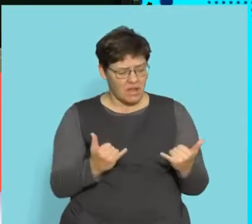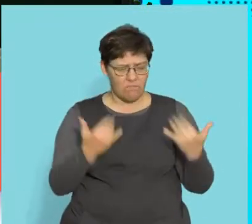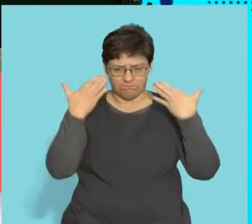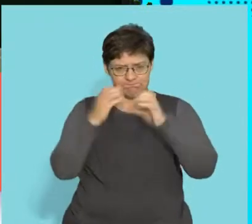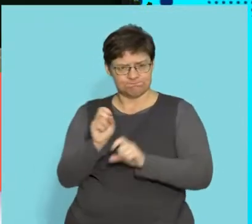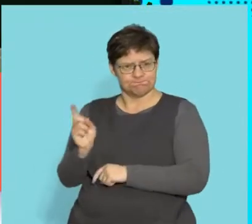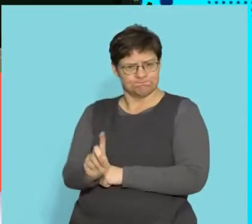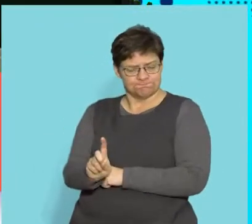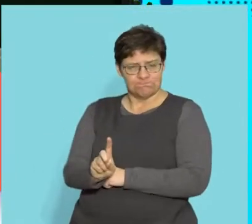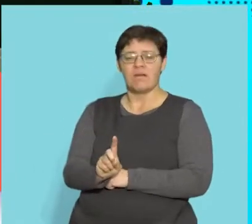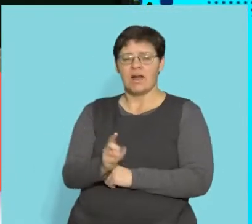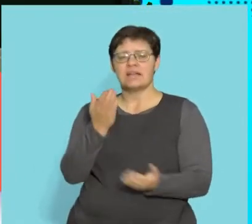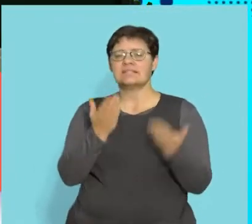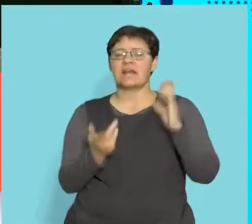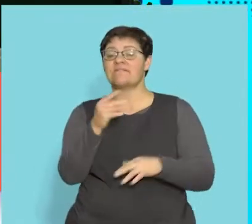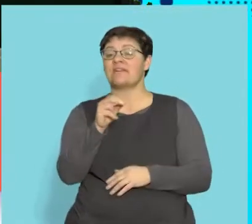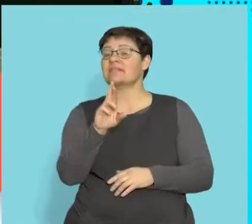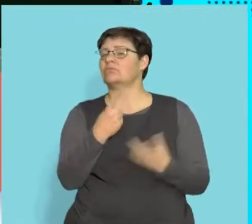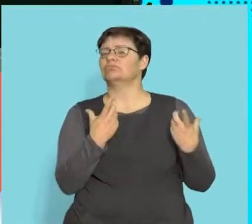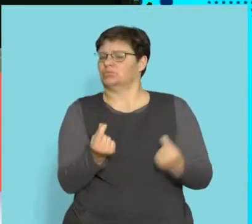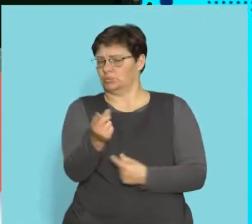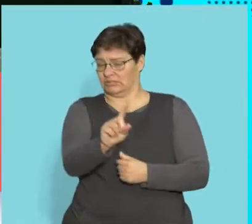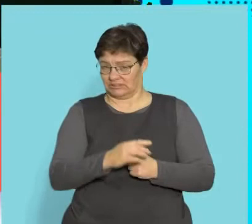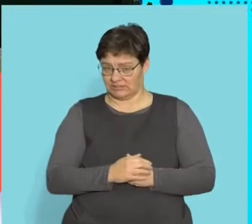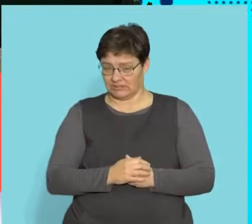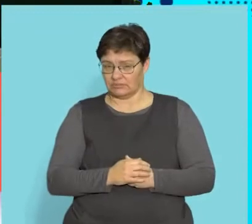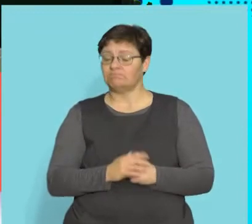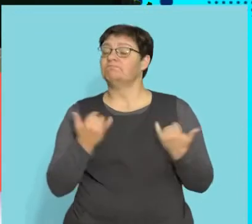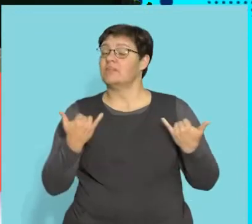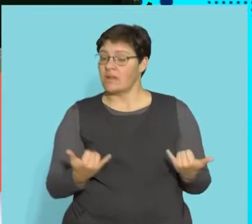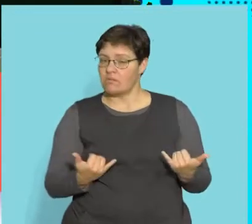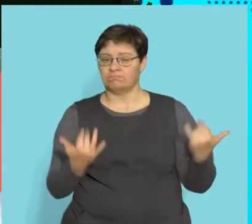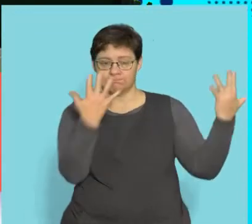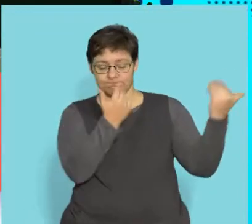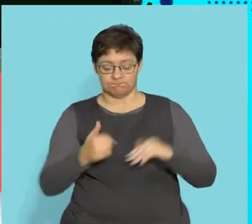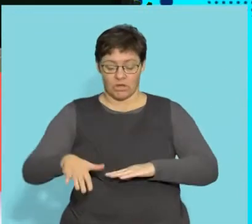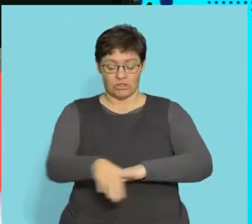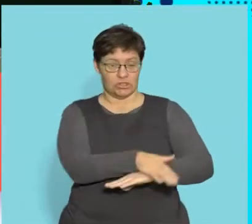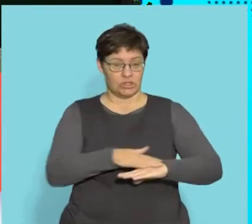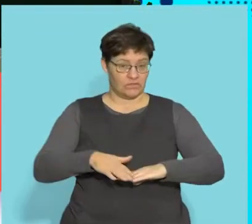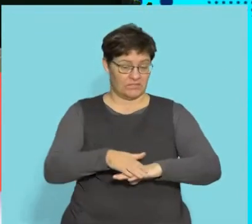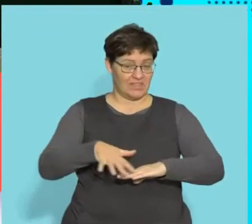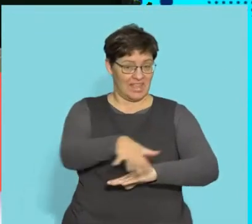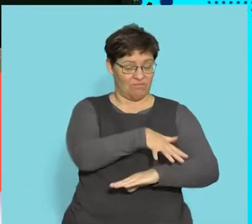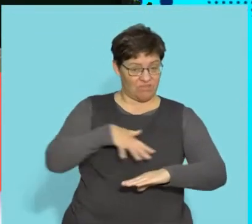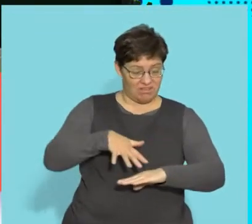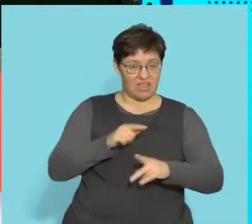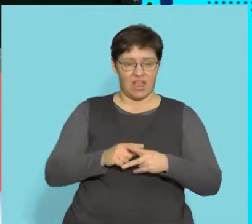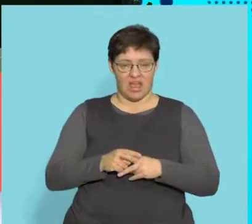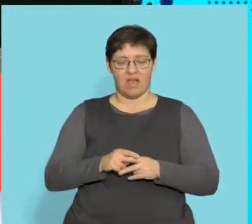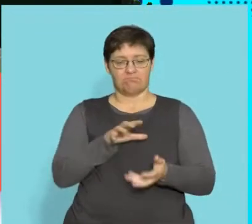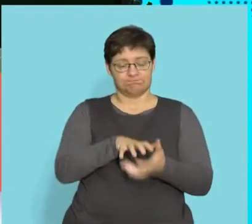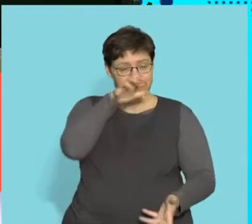we're going to focus on what a scale factor does when I'm calculating the surface area and the volume